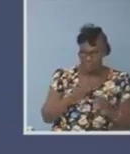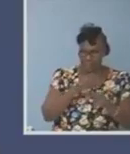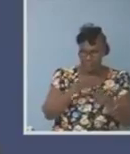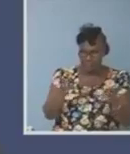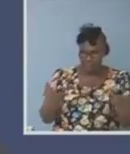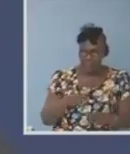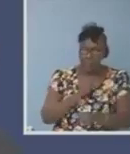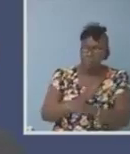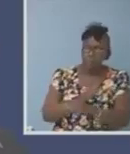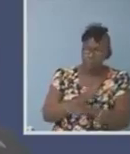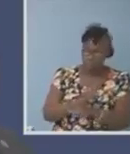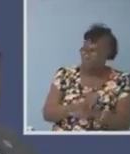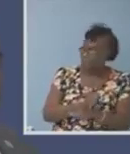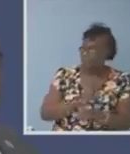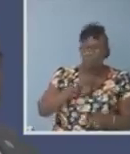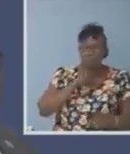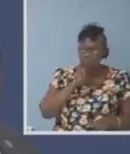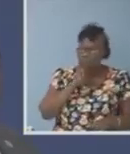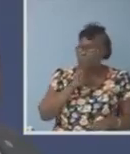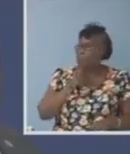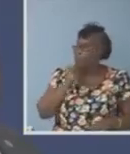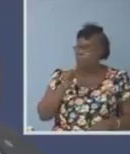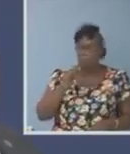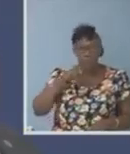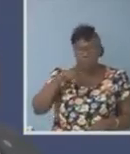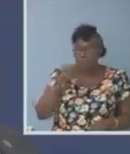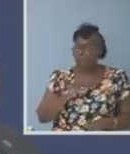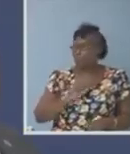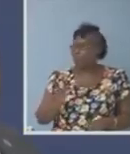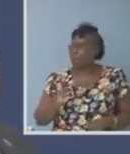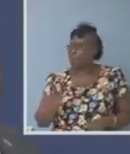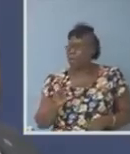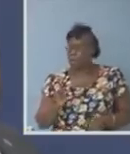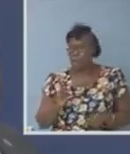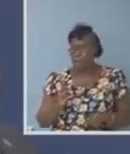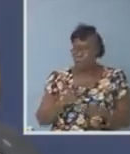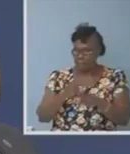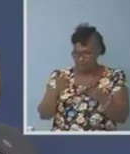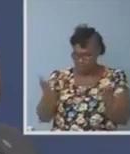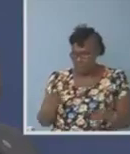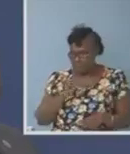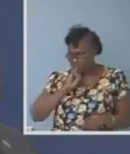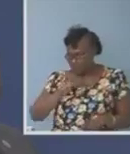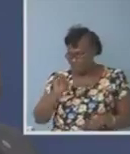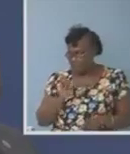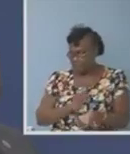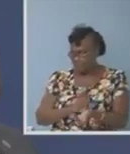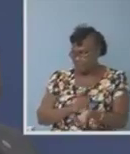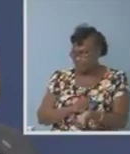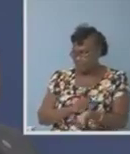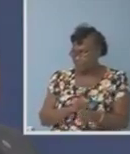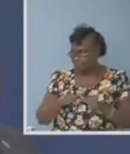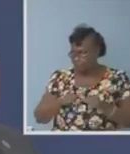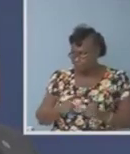working very effectively, and members of staff, doctors, etc., continue to monitor the